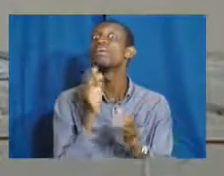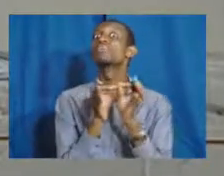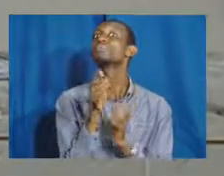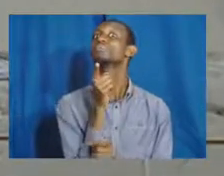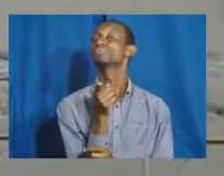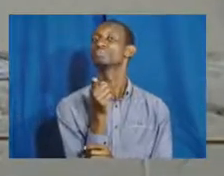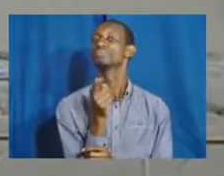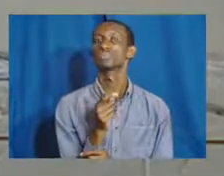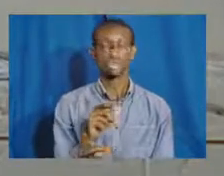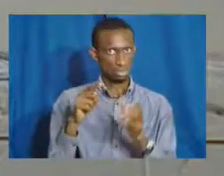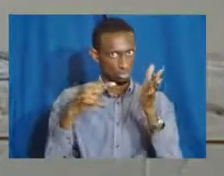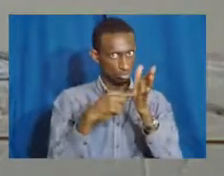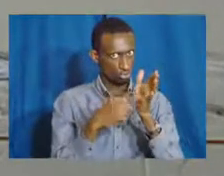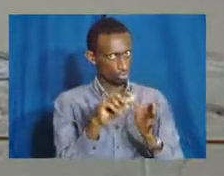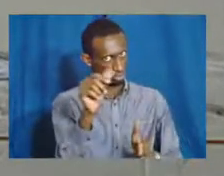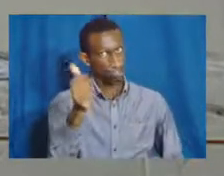example,